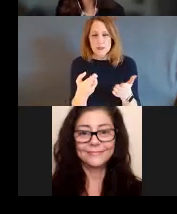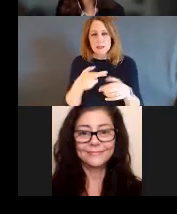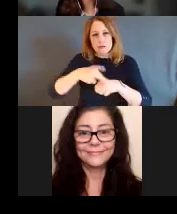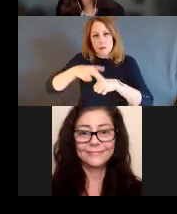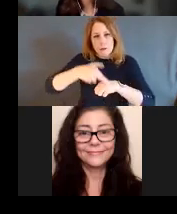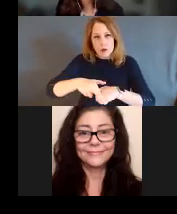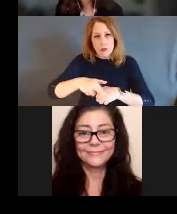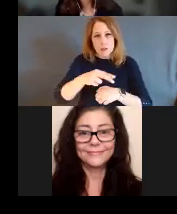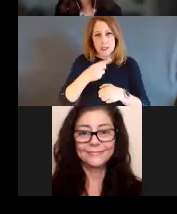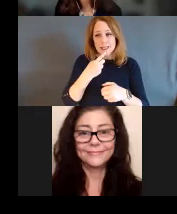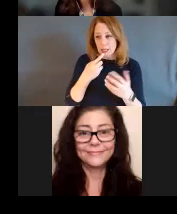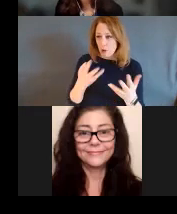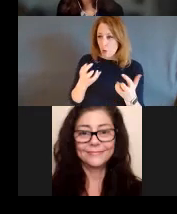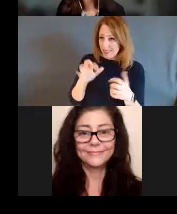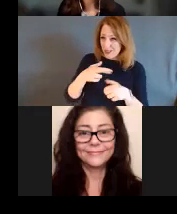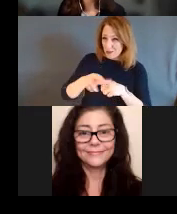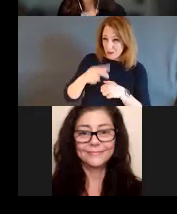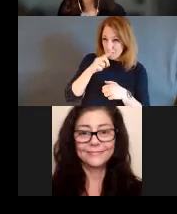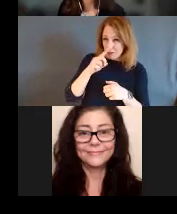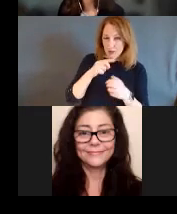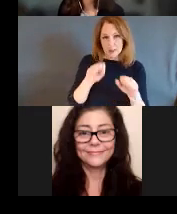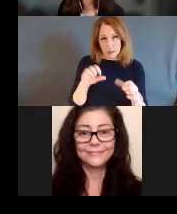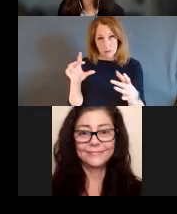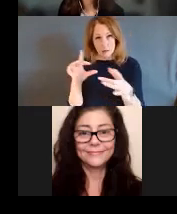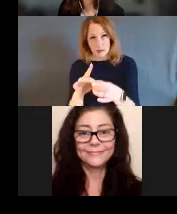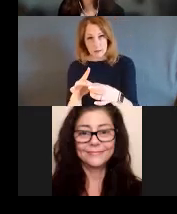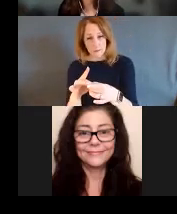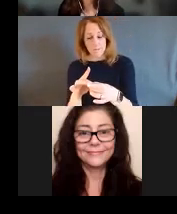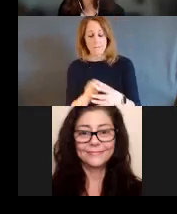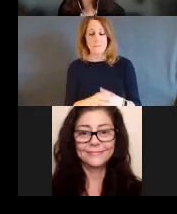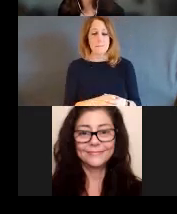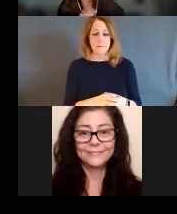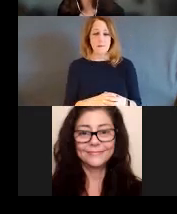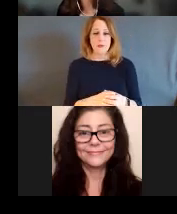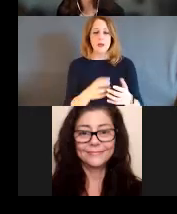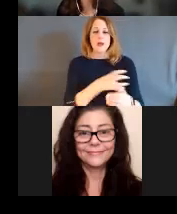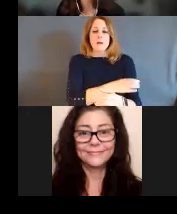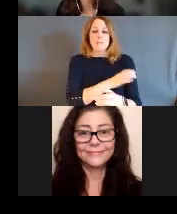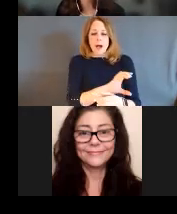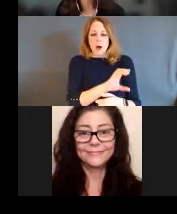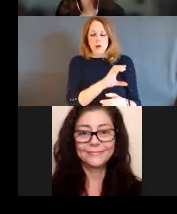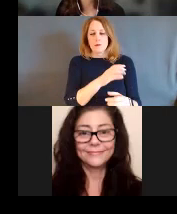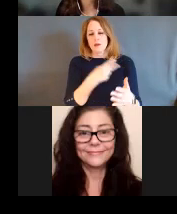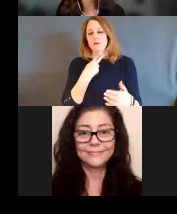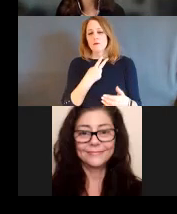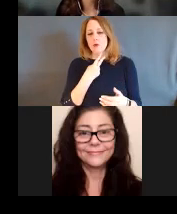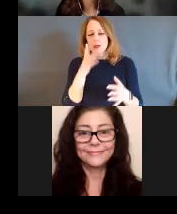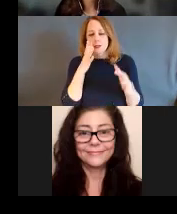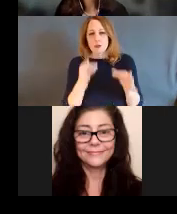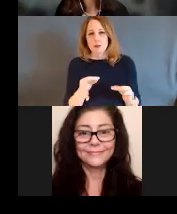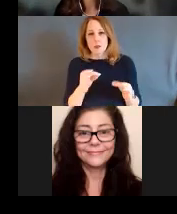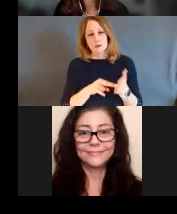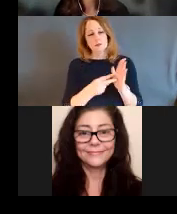say they want? With empowerment, voice, and choice, is this a positive interaction between you and the